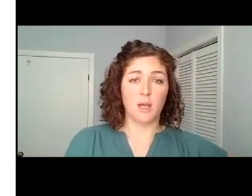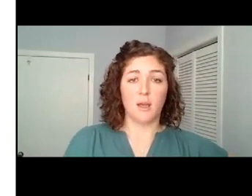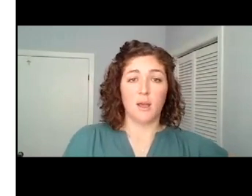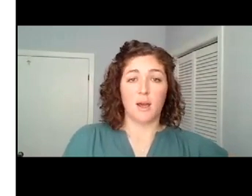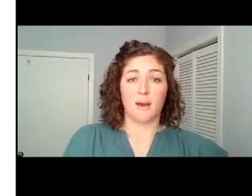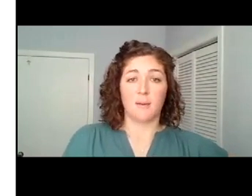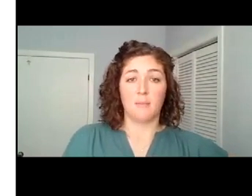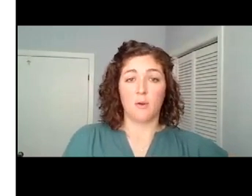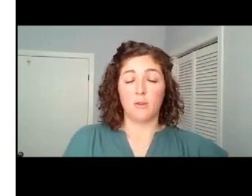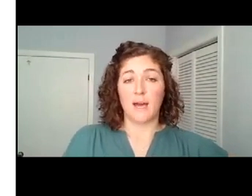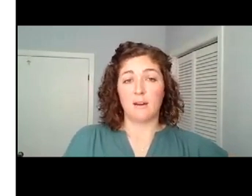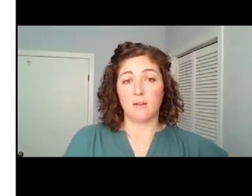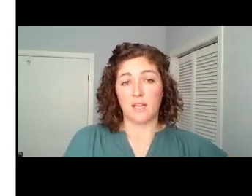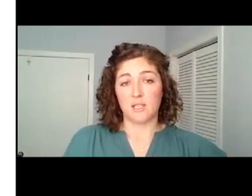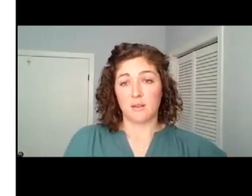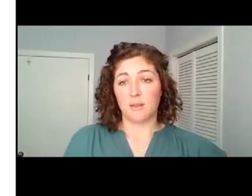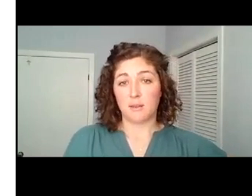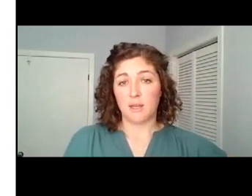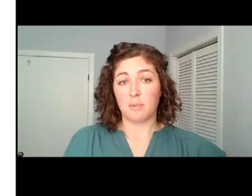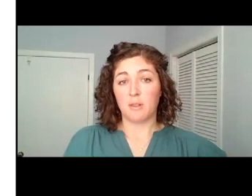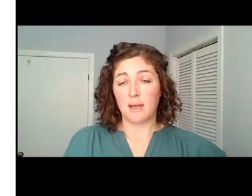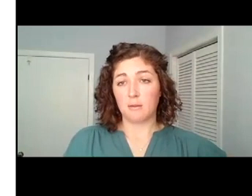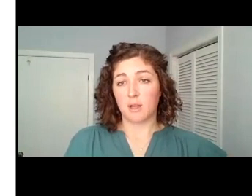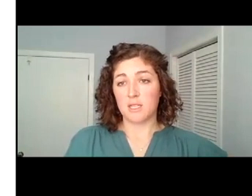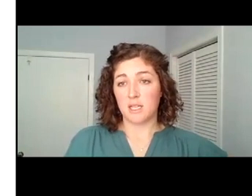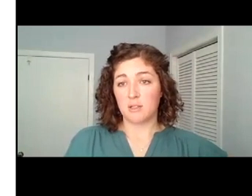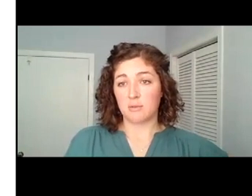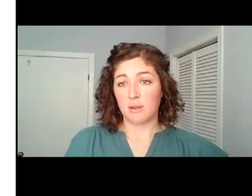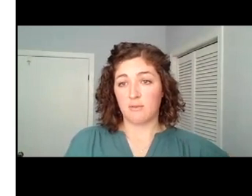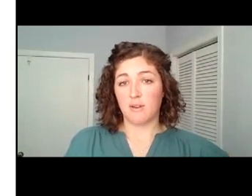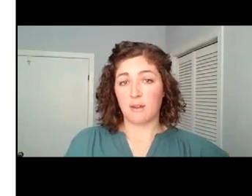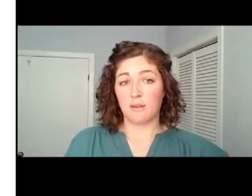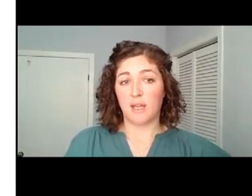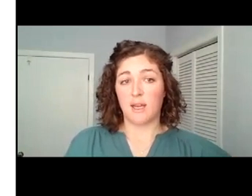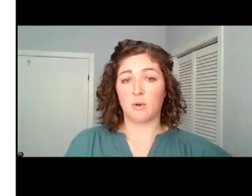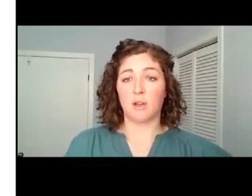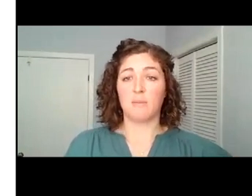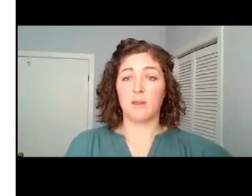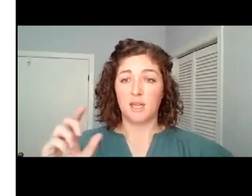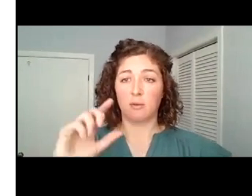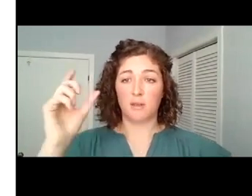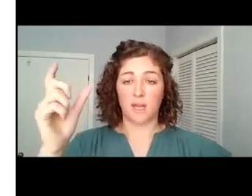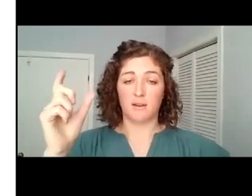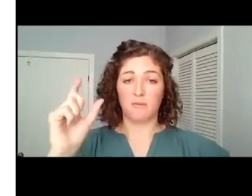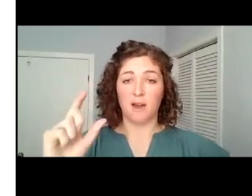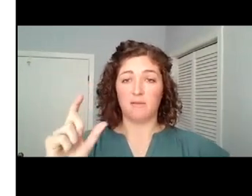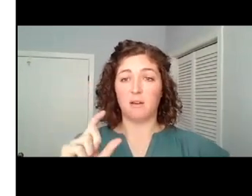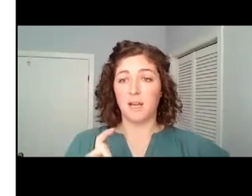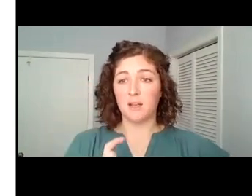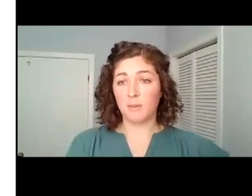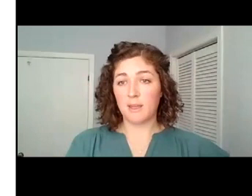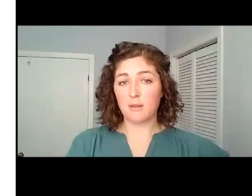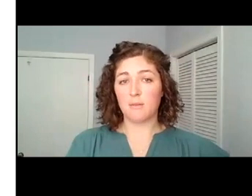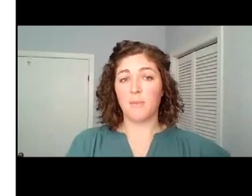So older adults ages 60 plus will continue to receive the vaccine, and we're going to be decreasing in